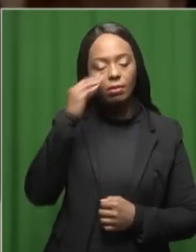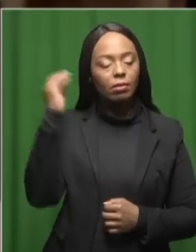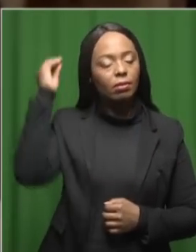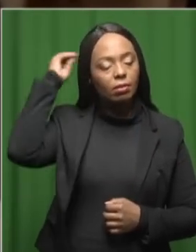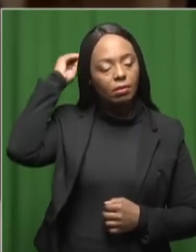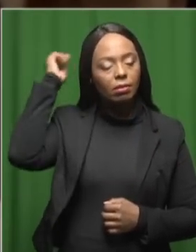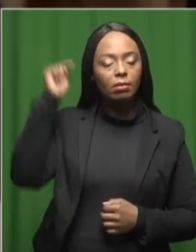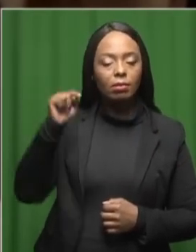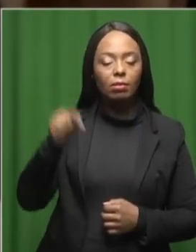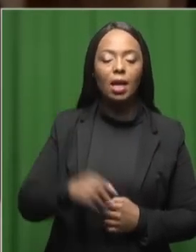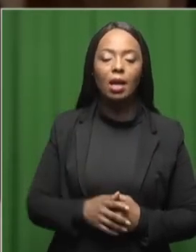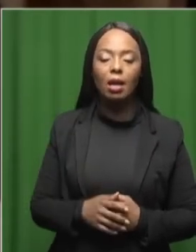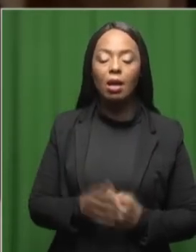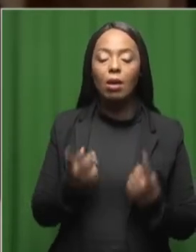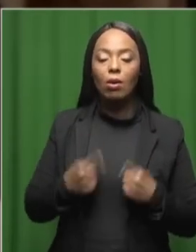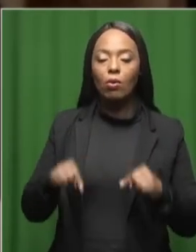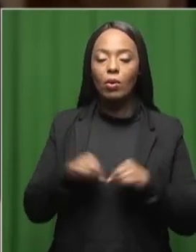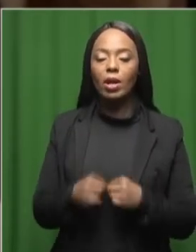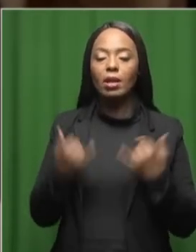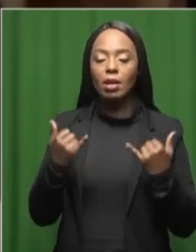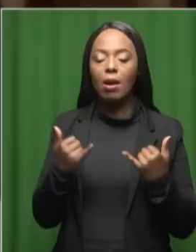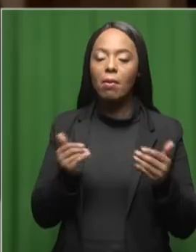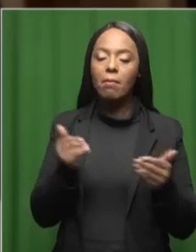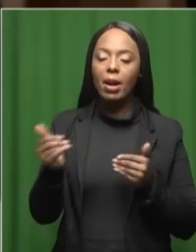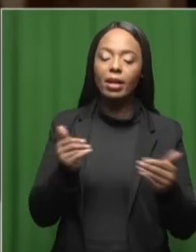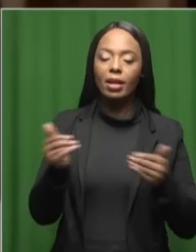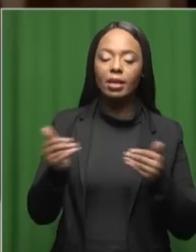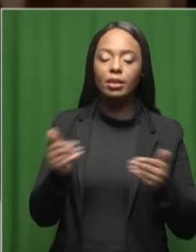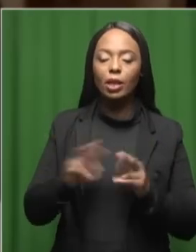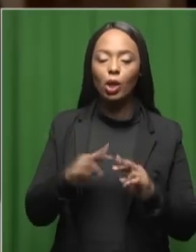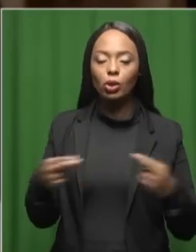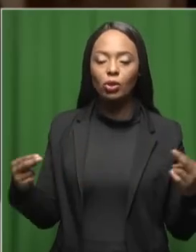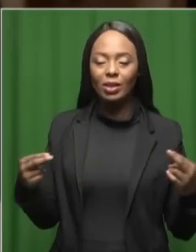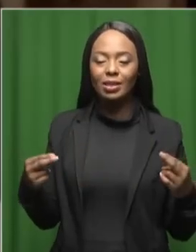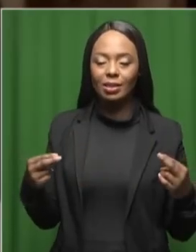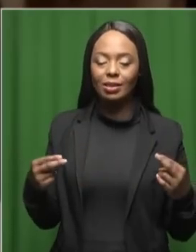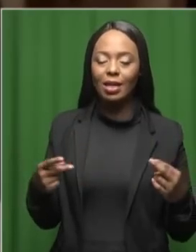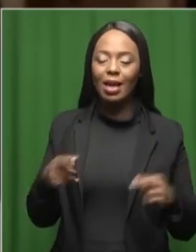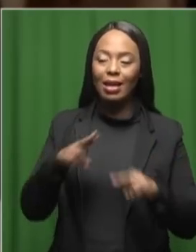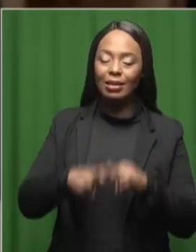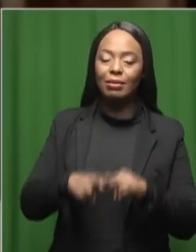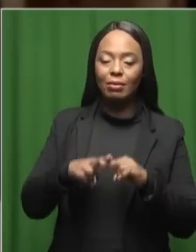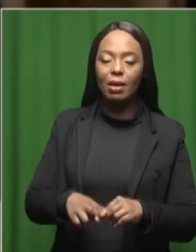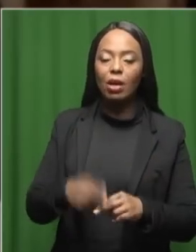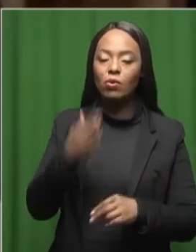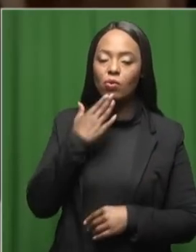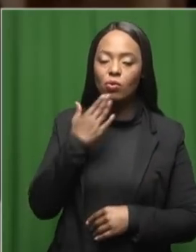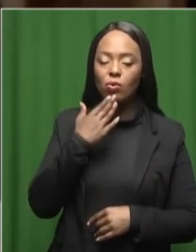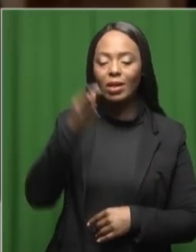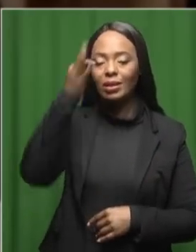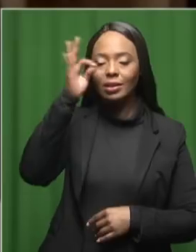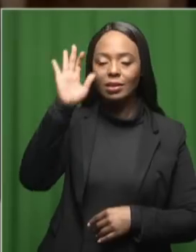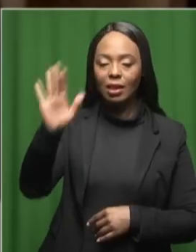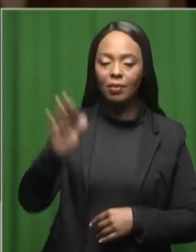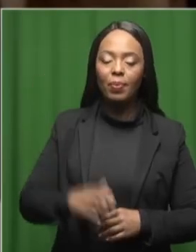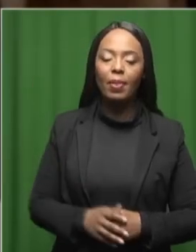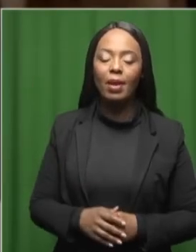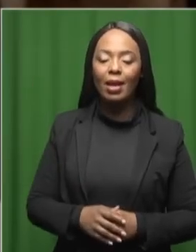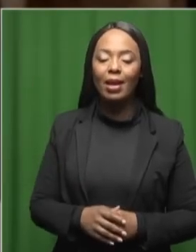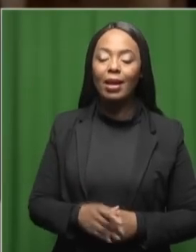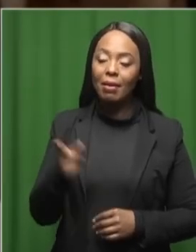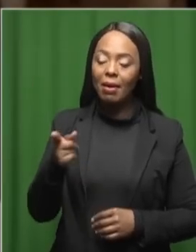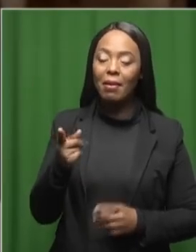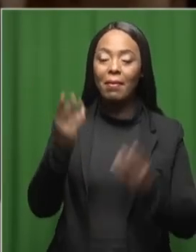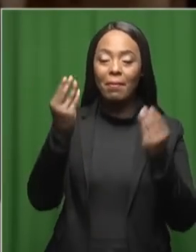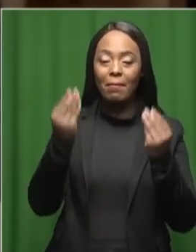of the fact that we are managing resources that belongs to the state, and such resources must be